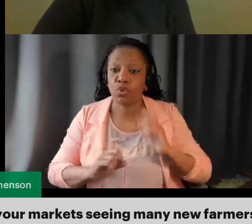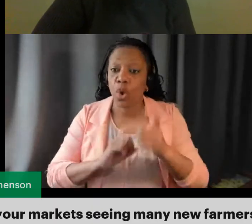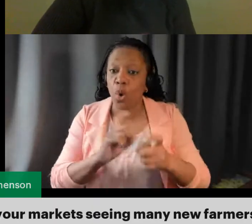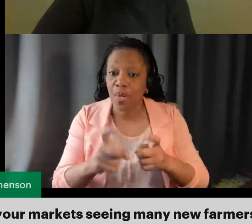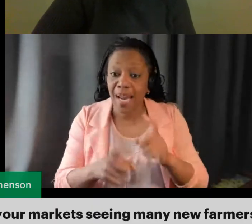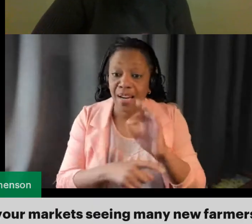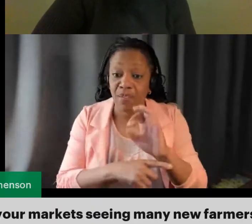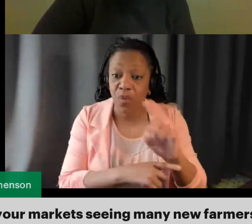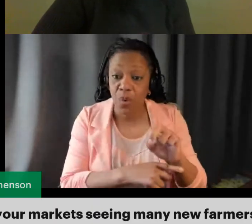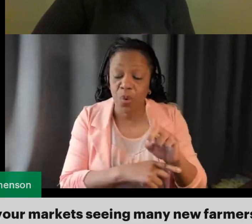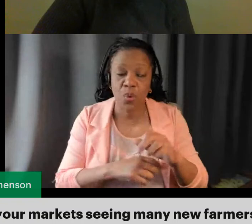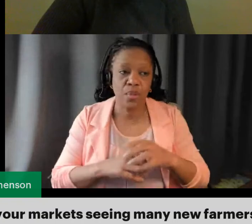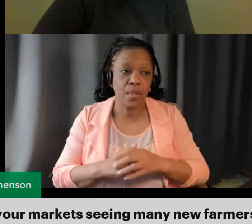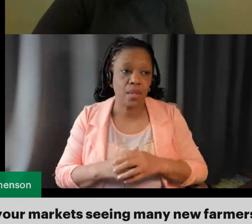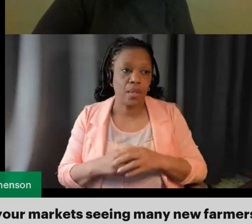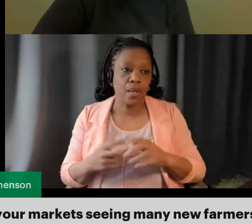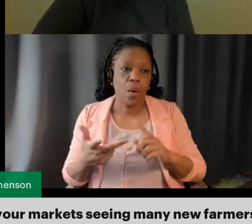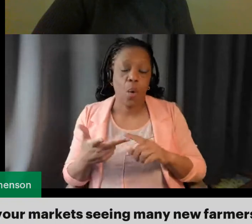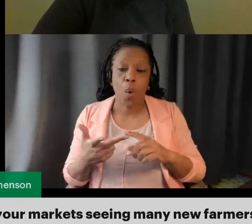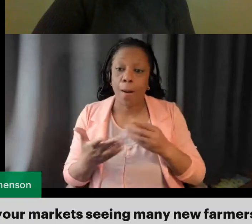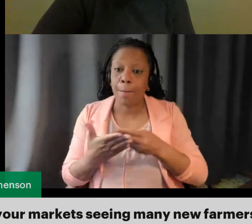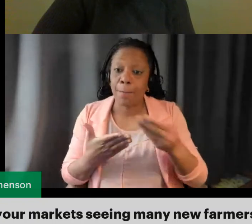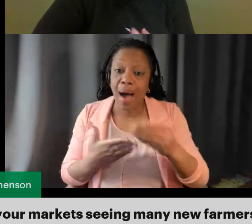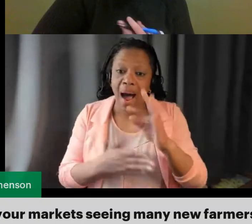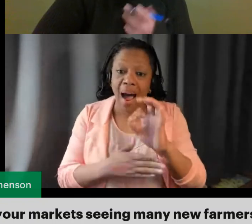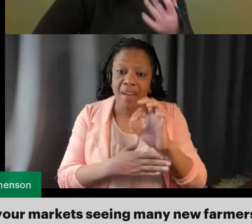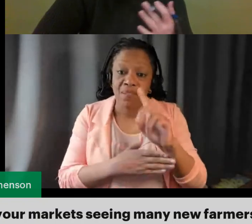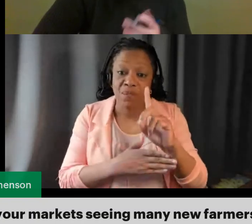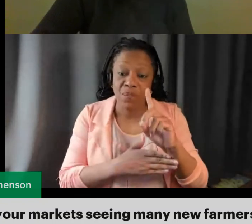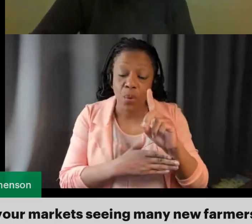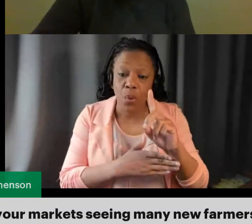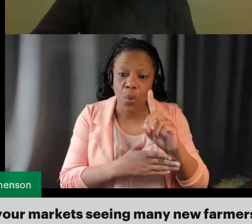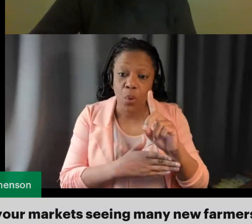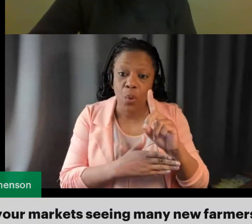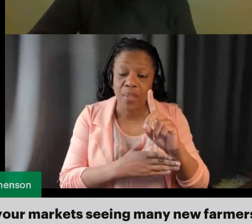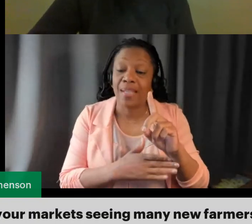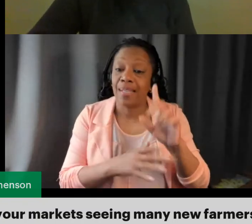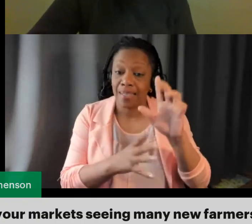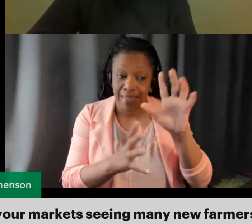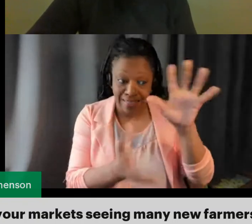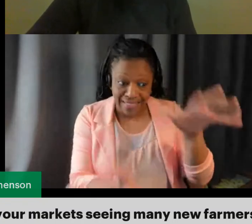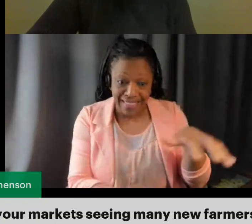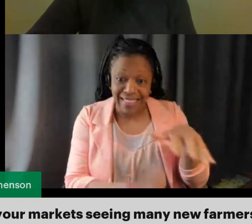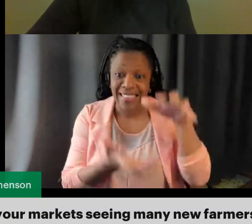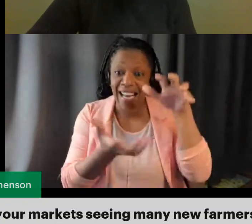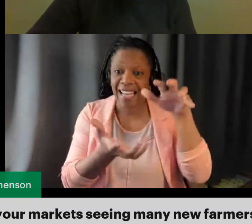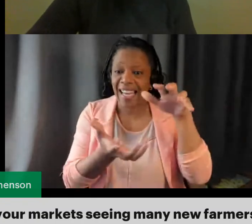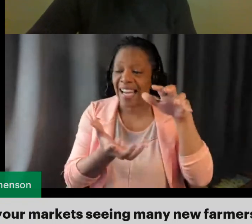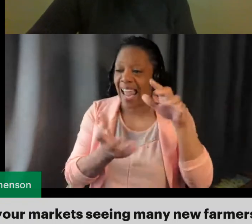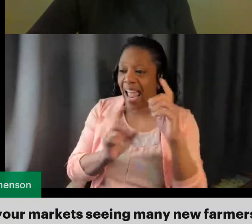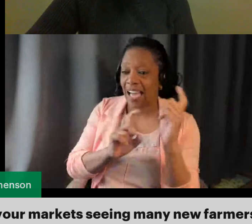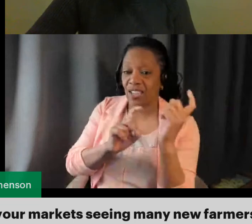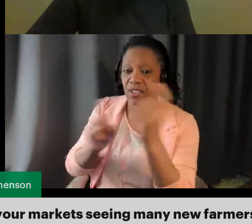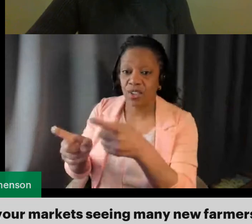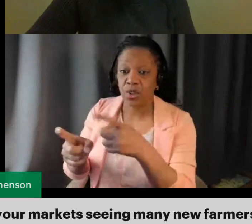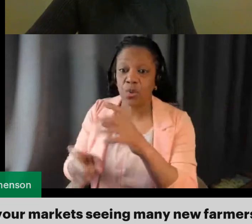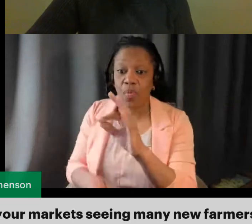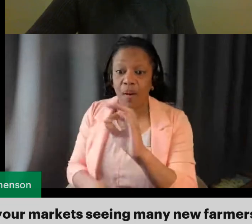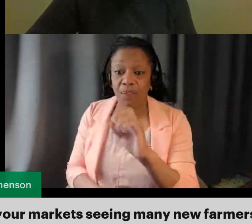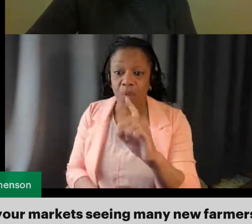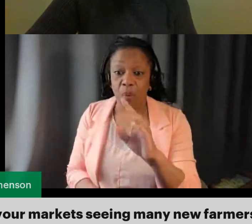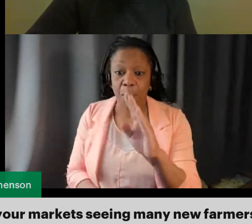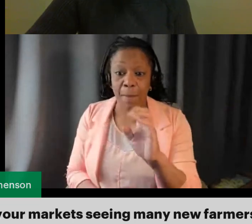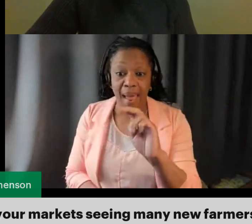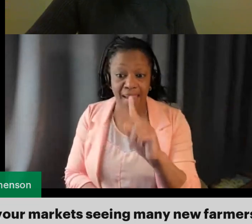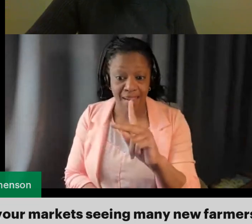to contribute to food banks, right? There's so many different ways. If it's making donations to organizations doing this work, there's a lot of